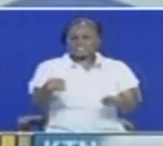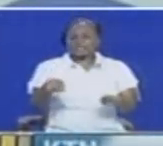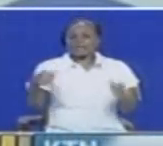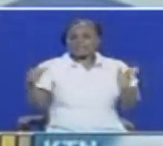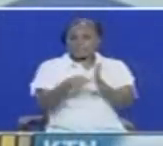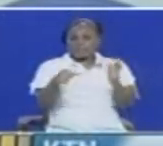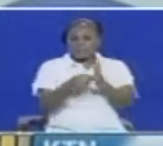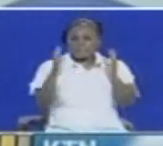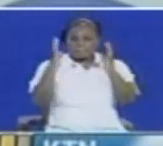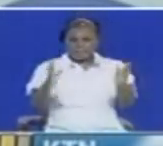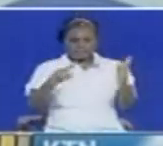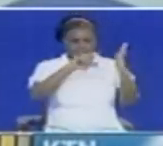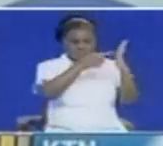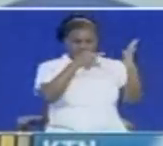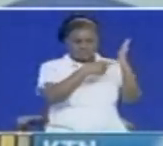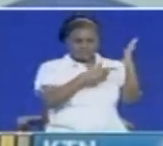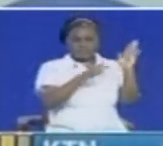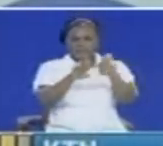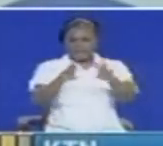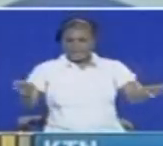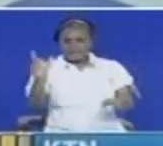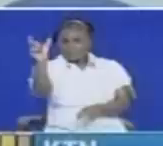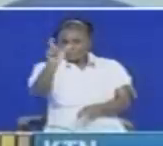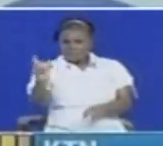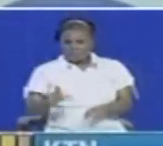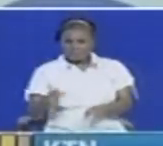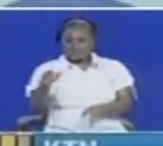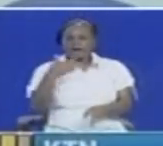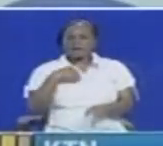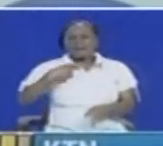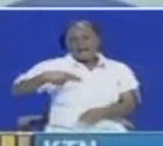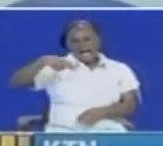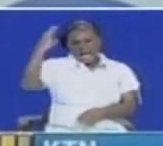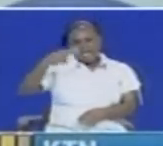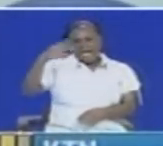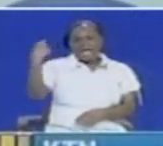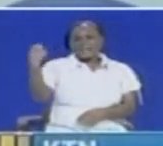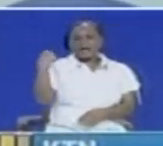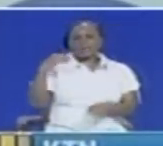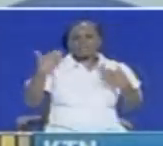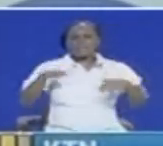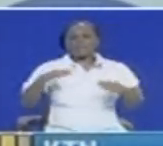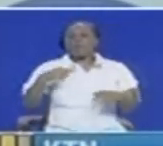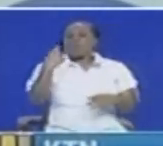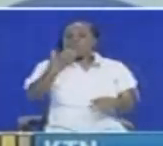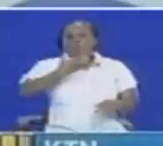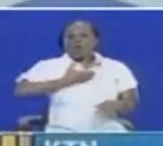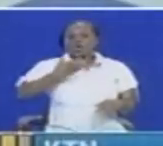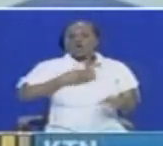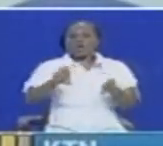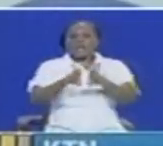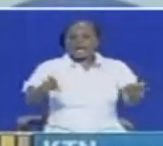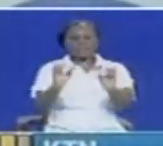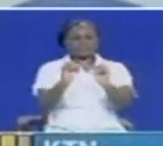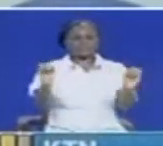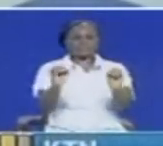mean, the matters of land in the coast region are well documented. It has the highest number of squatters in the country. Every county has a story to